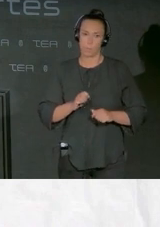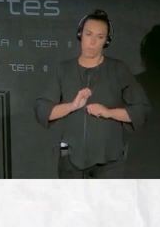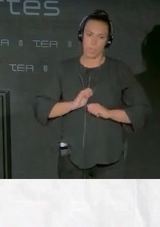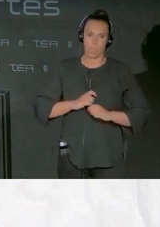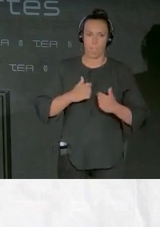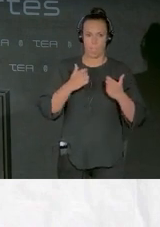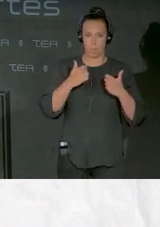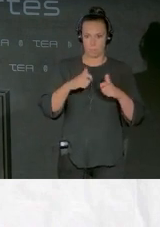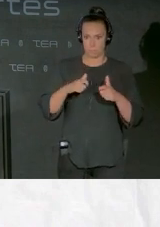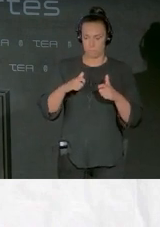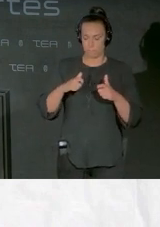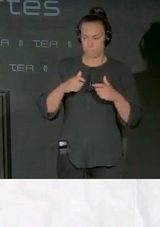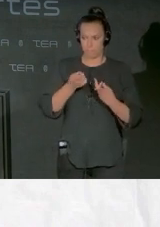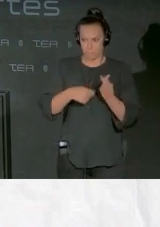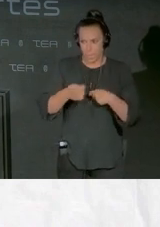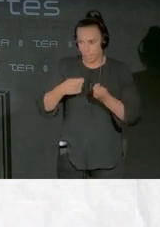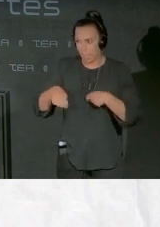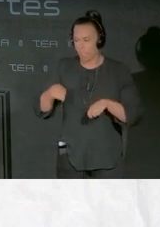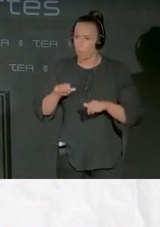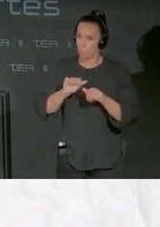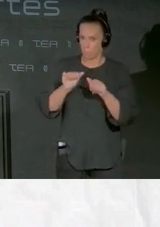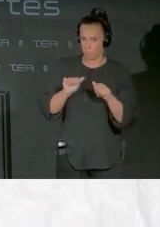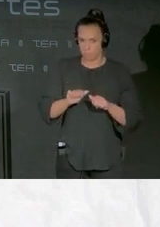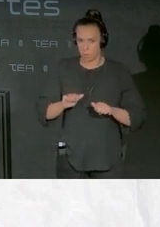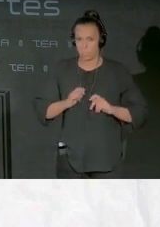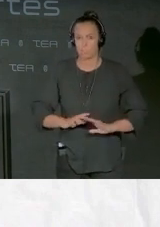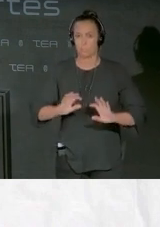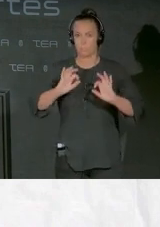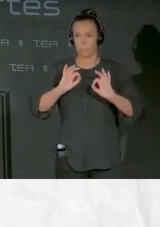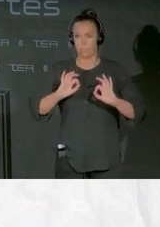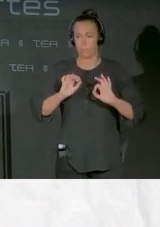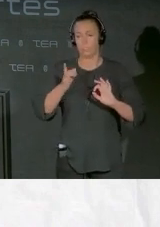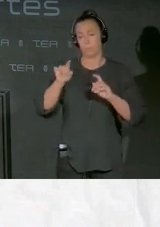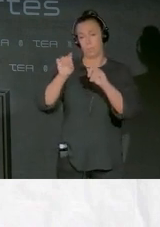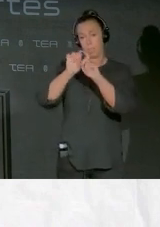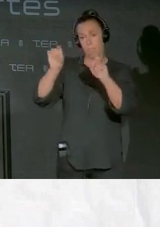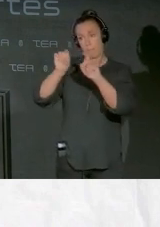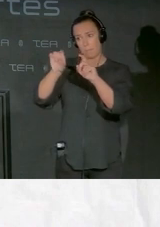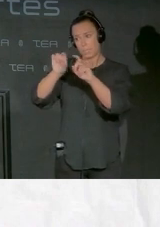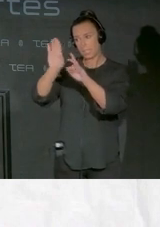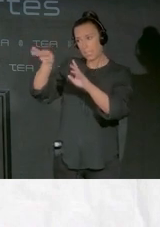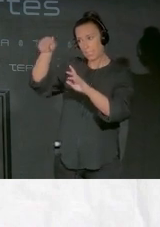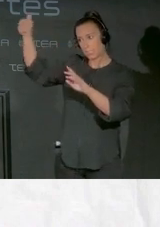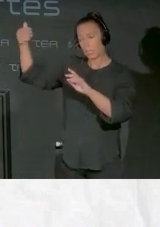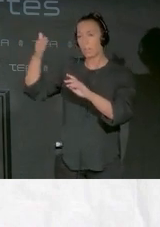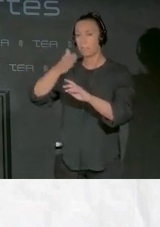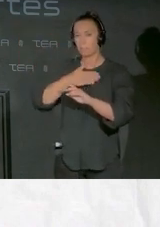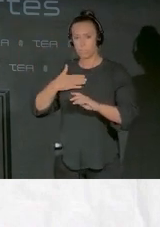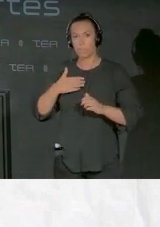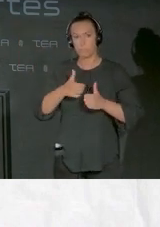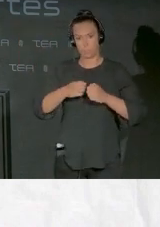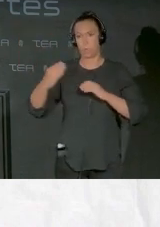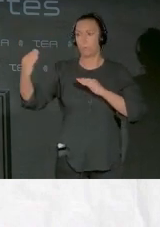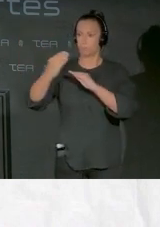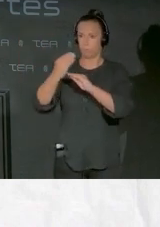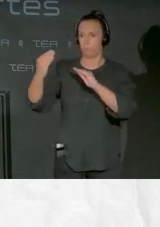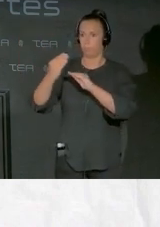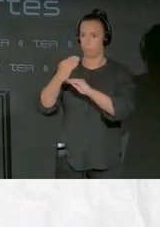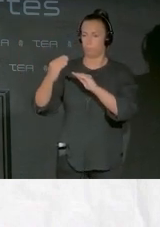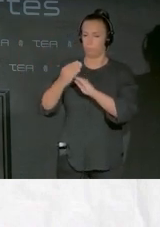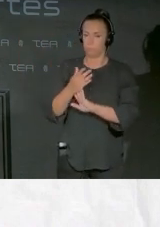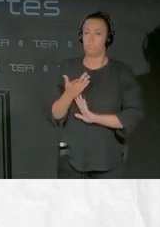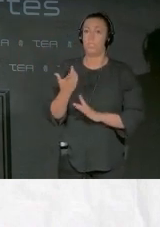investing in them, and that has been the case for a long time. We've seen, let's say, large, let's say, ICT companies entering the video games market. We see